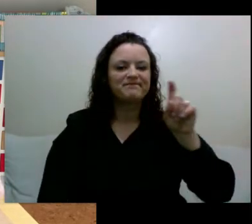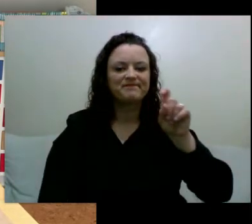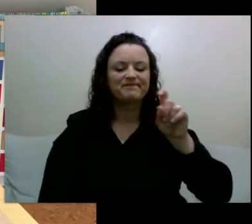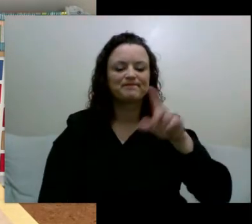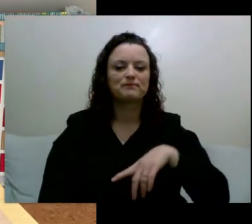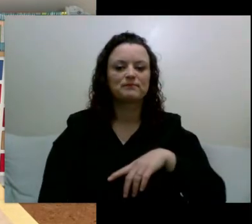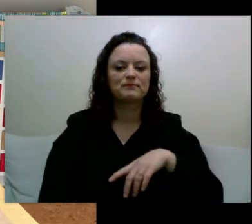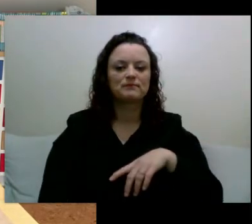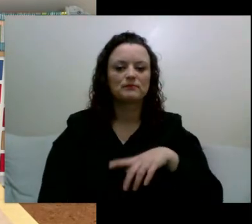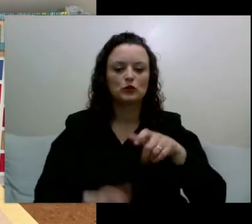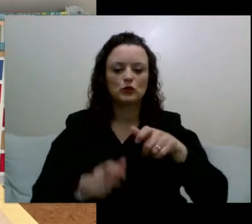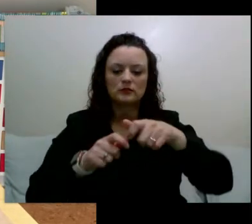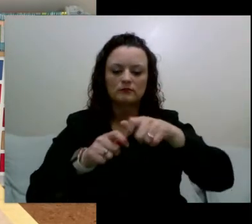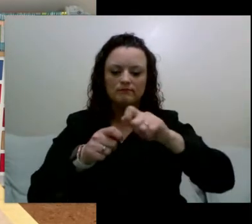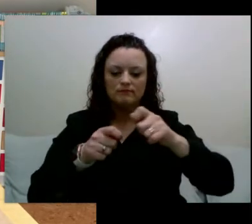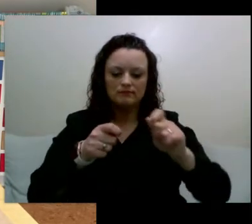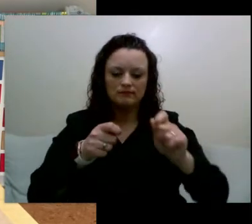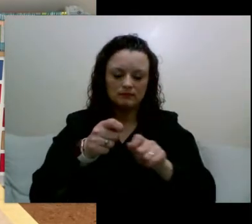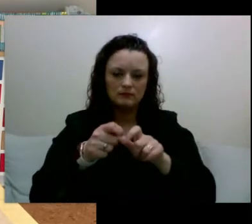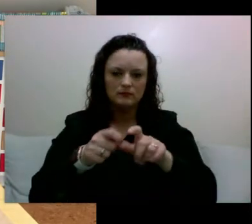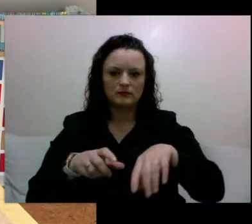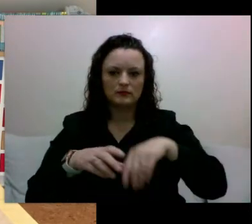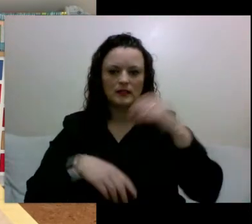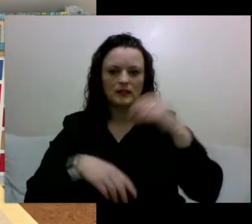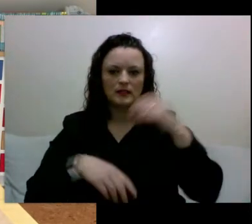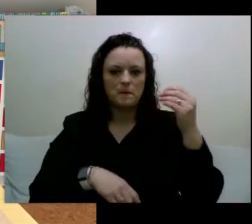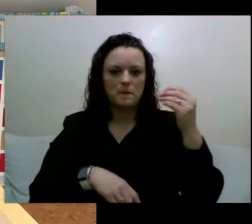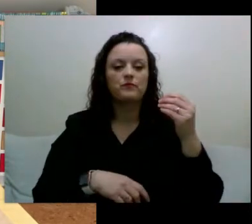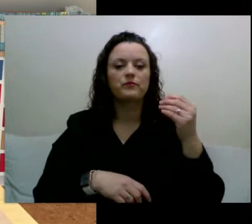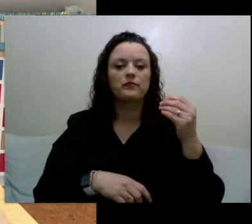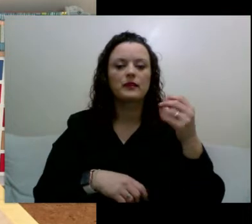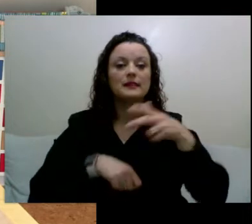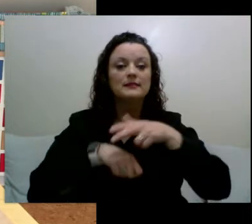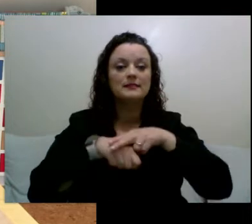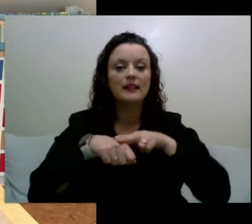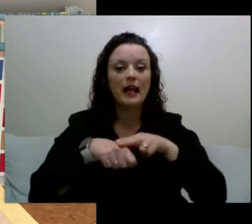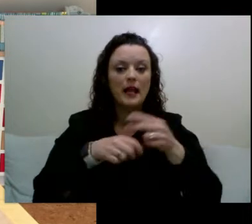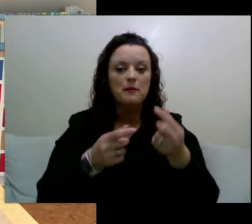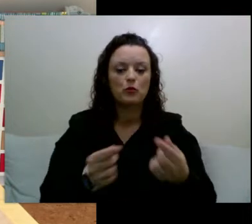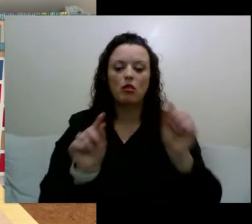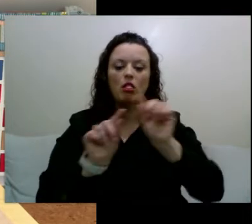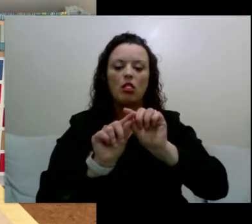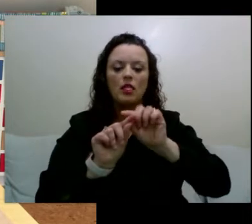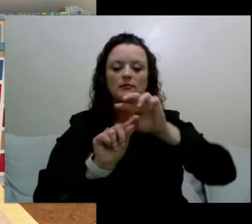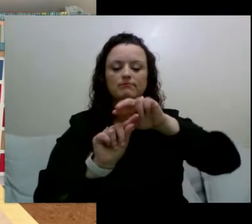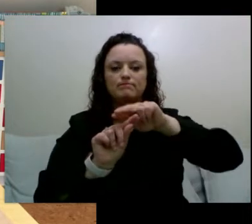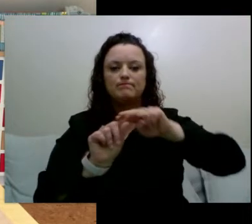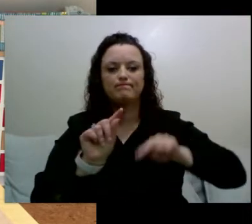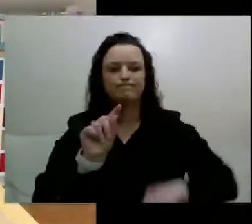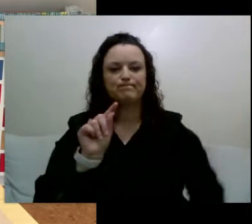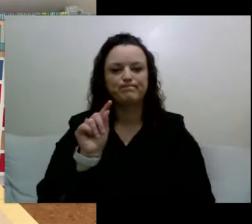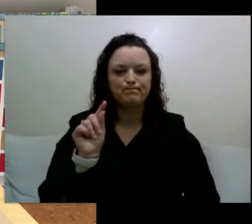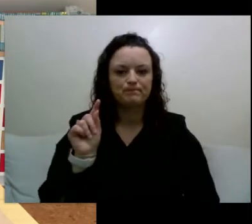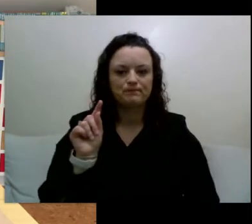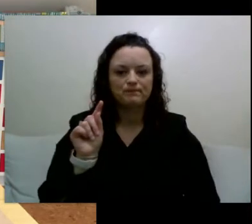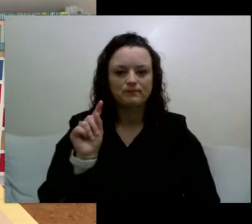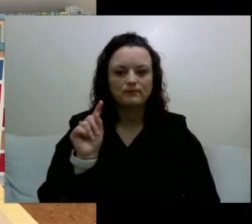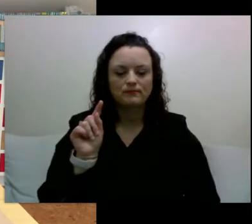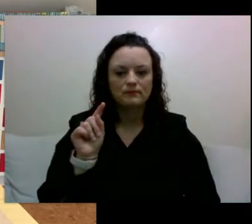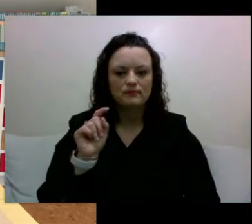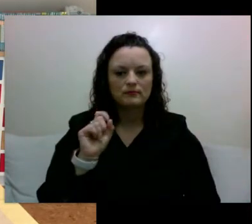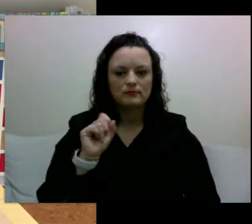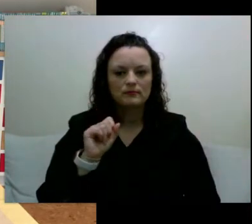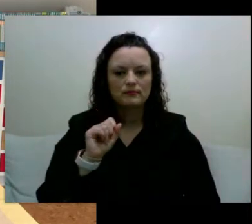out, and you can take a piece of tape, which I have here, wrap it around